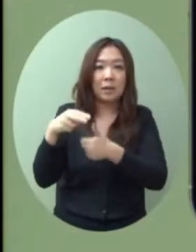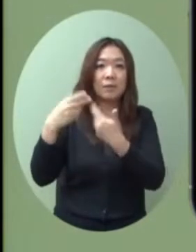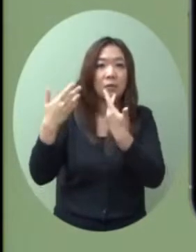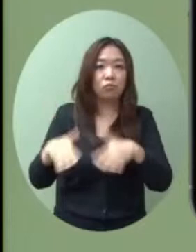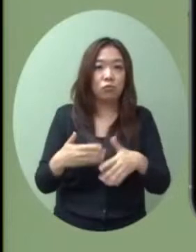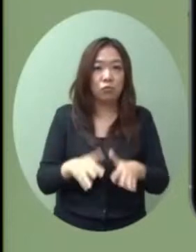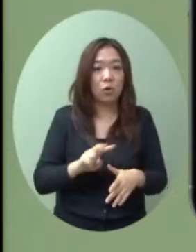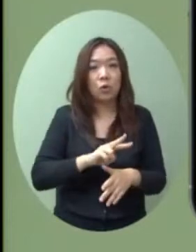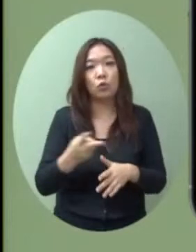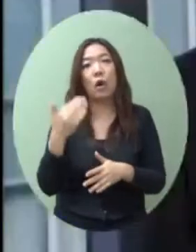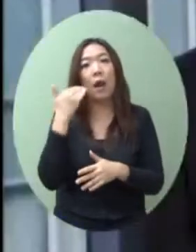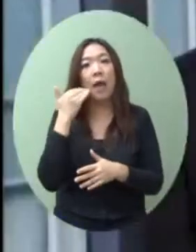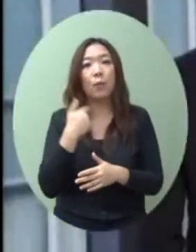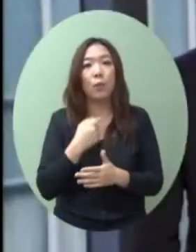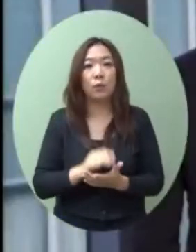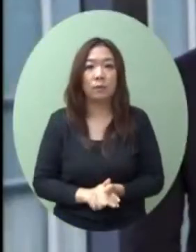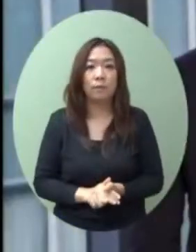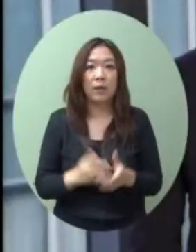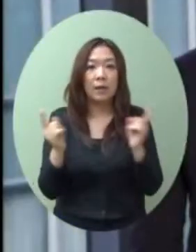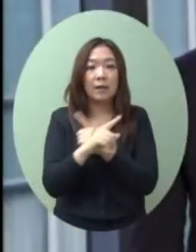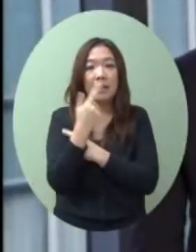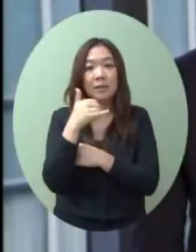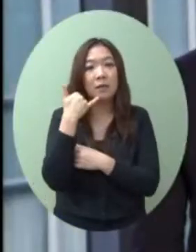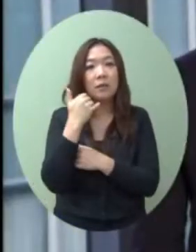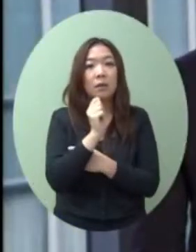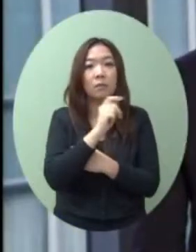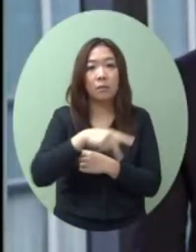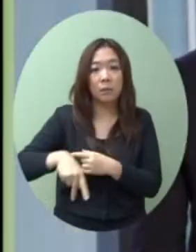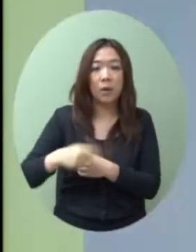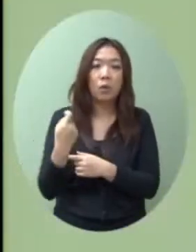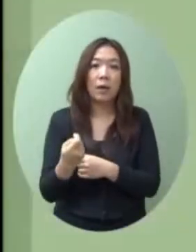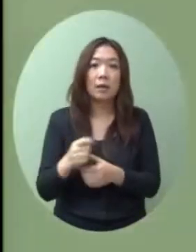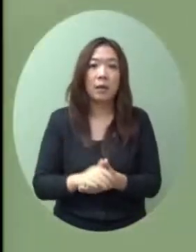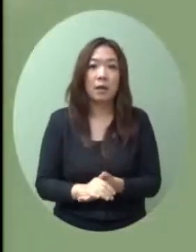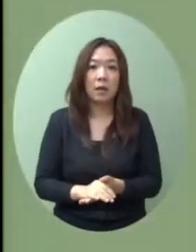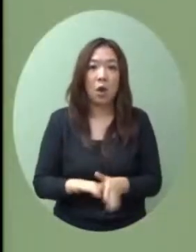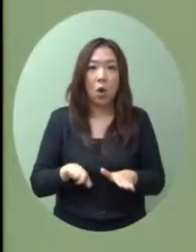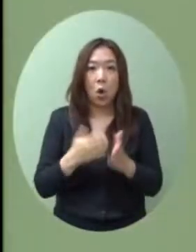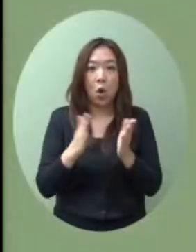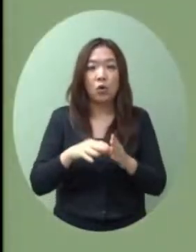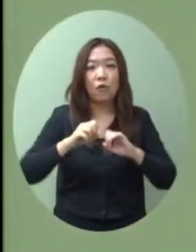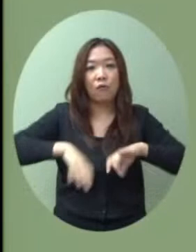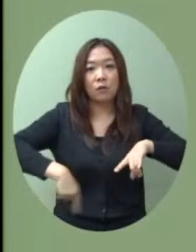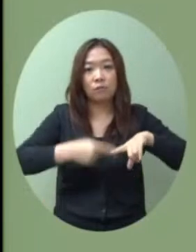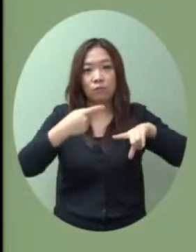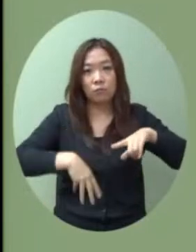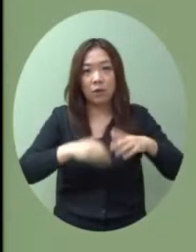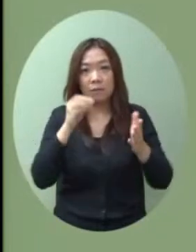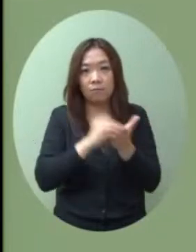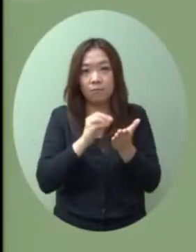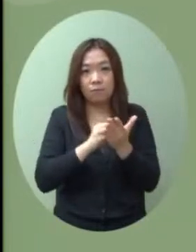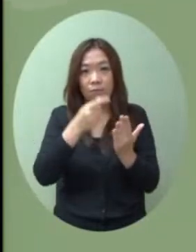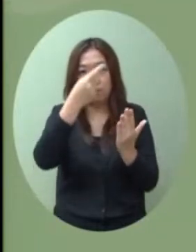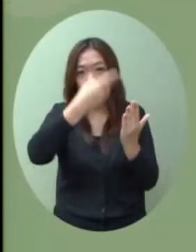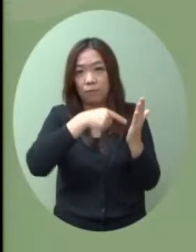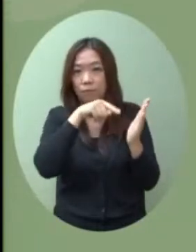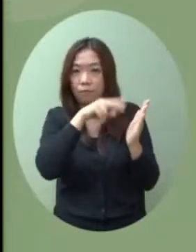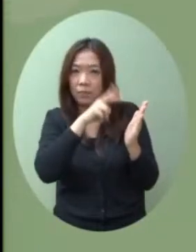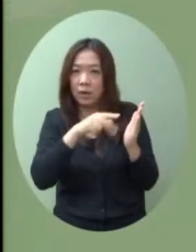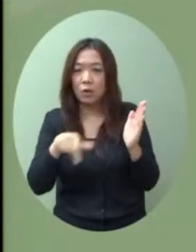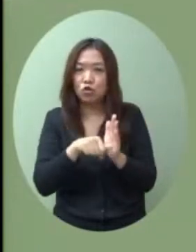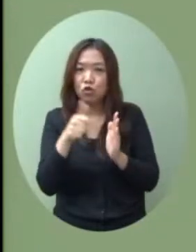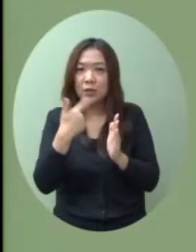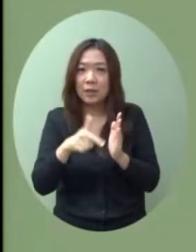the QR code to red or yellow according to the status and return to blue upon completion of quarantine. Just press